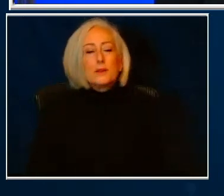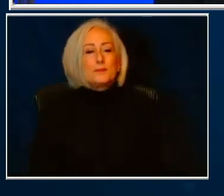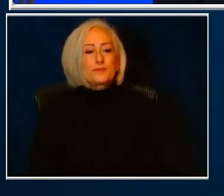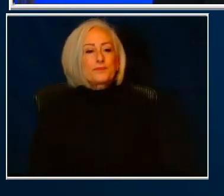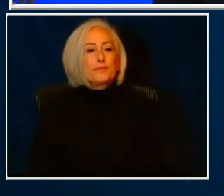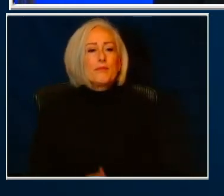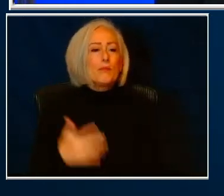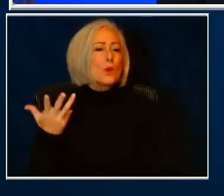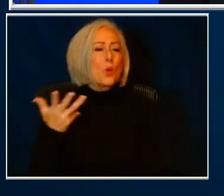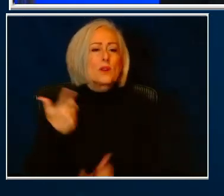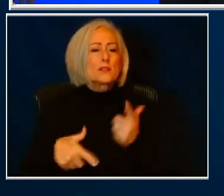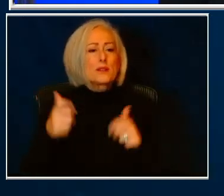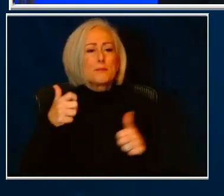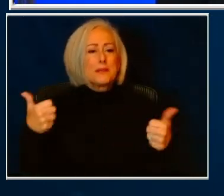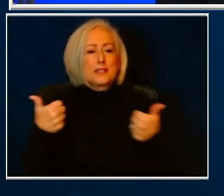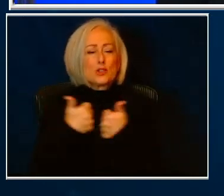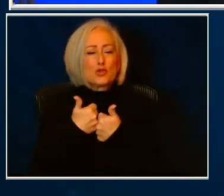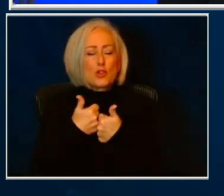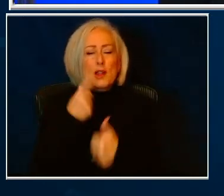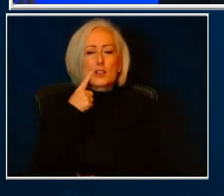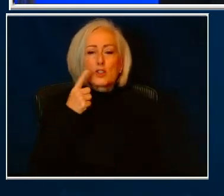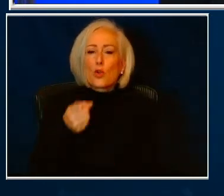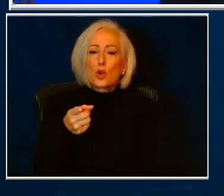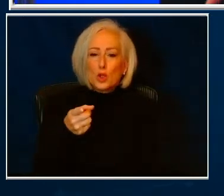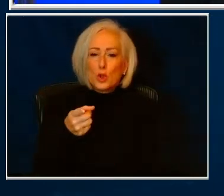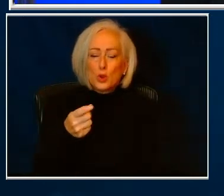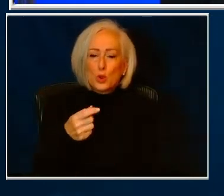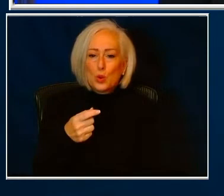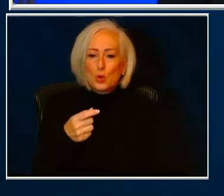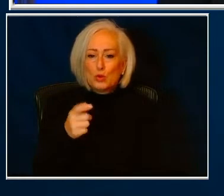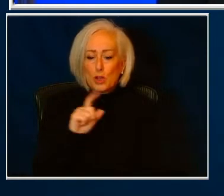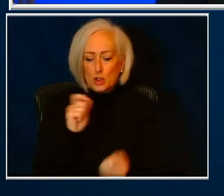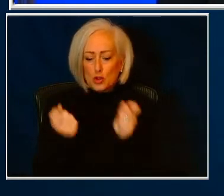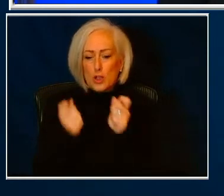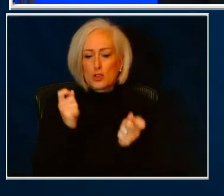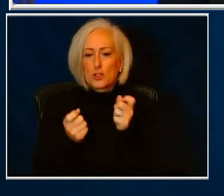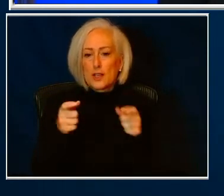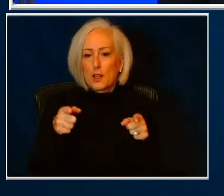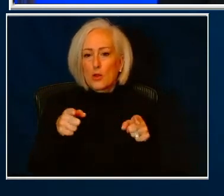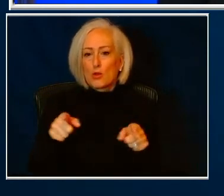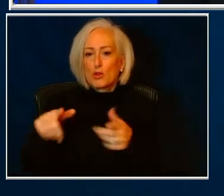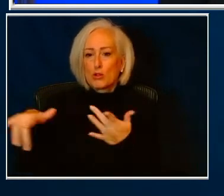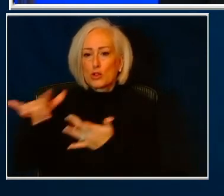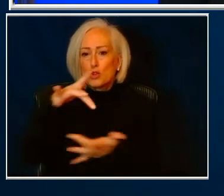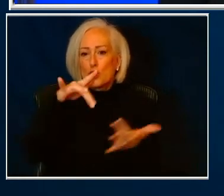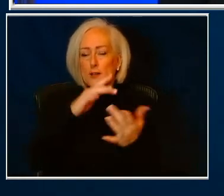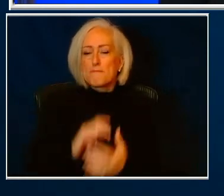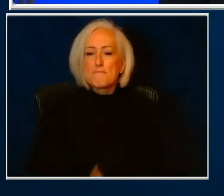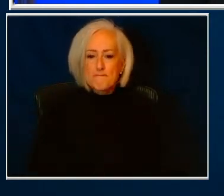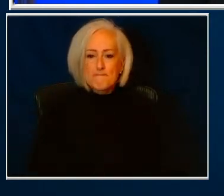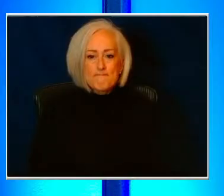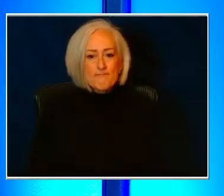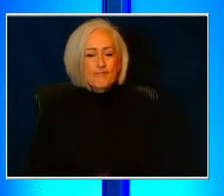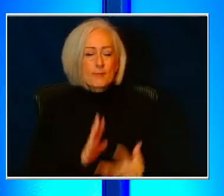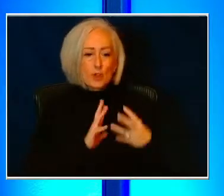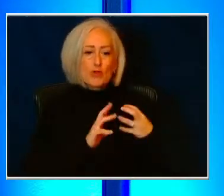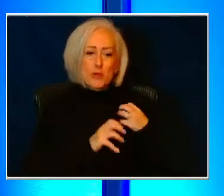one of the biggest challenges just for you adjusting through this journey? I think the grief